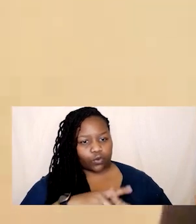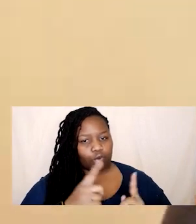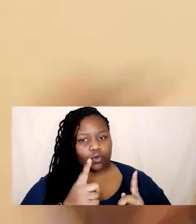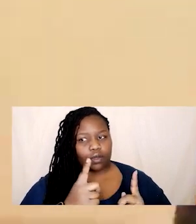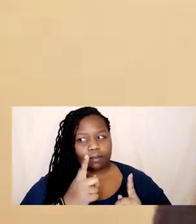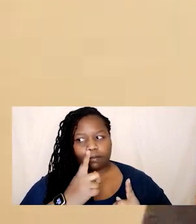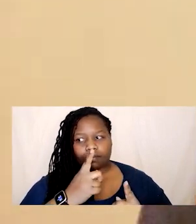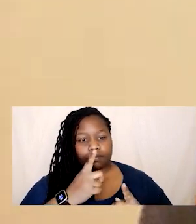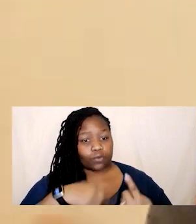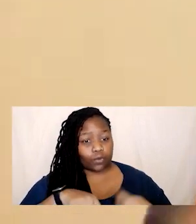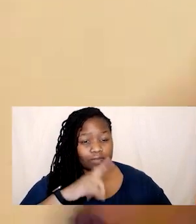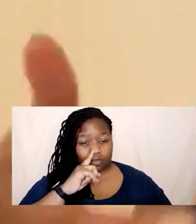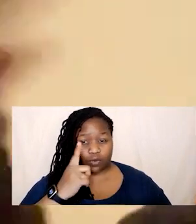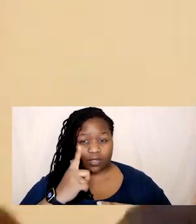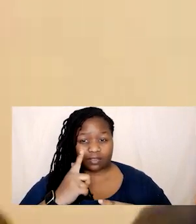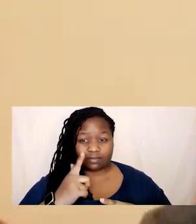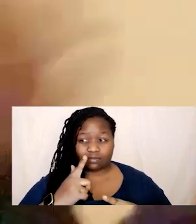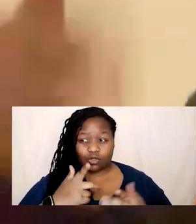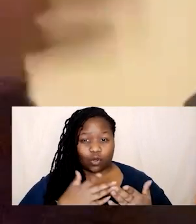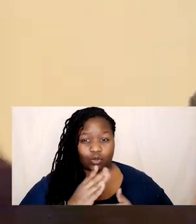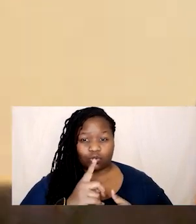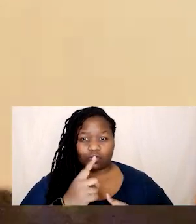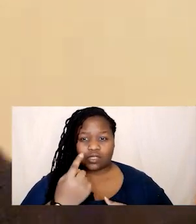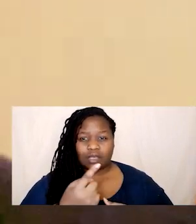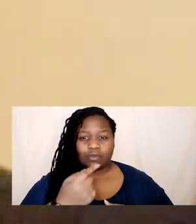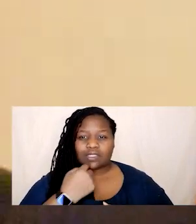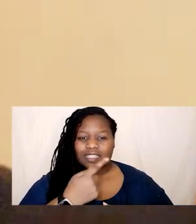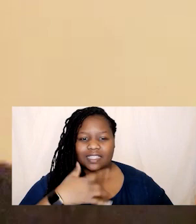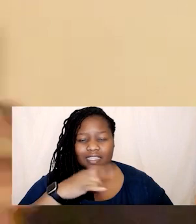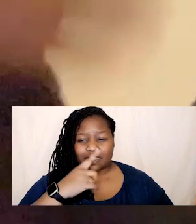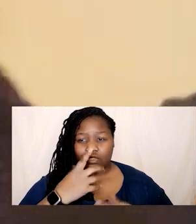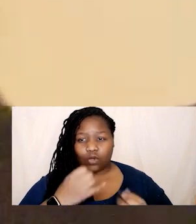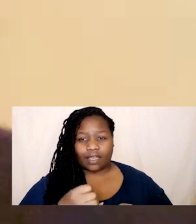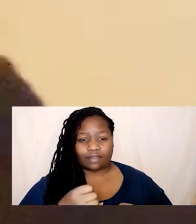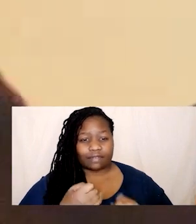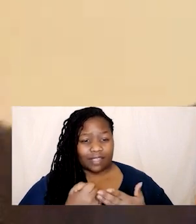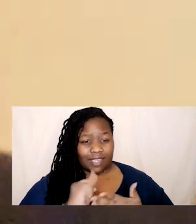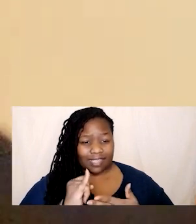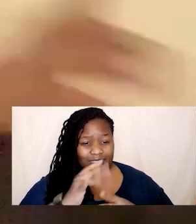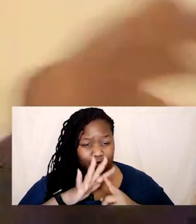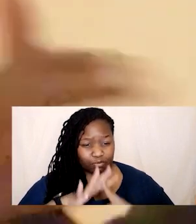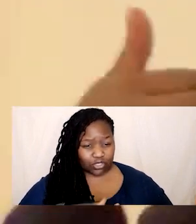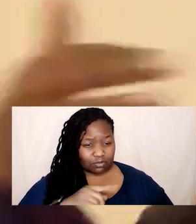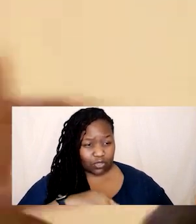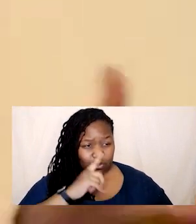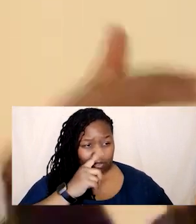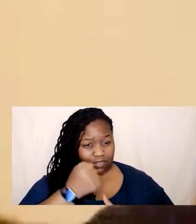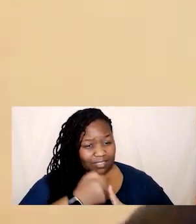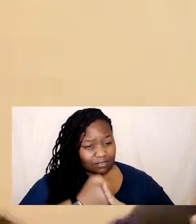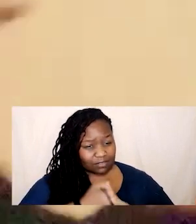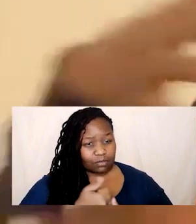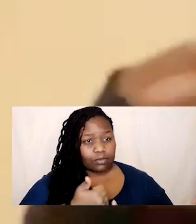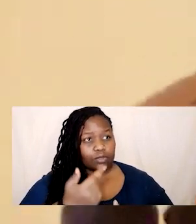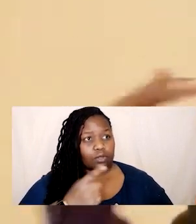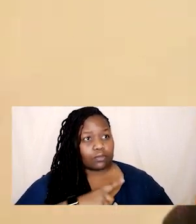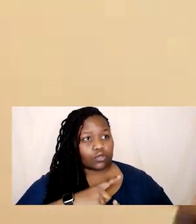all face that like i know somebody who said that they have to be on antidepressants to do their job and activism because of the work they do because of what they see like i do feel like we're going to